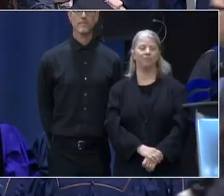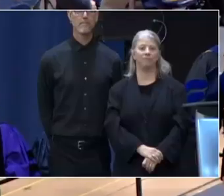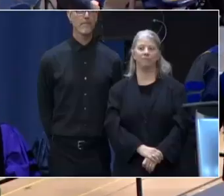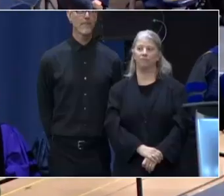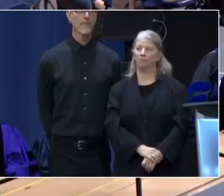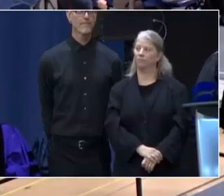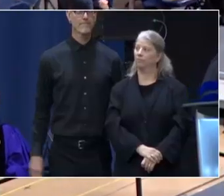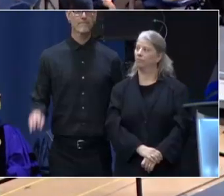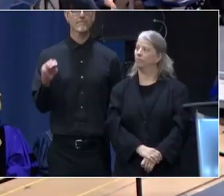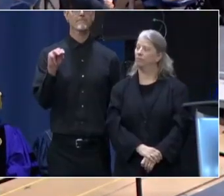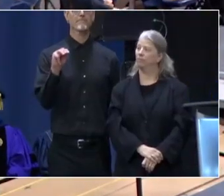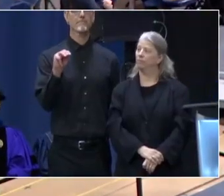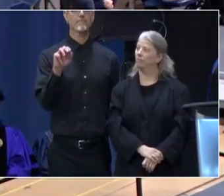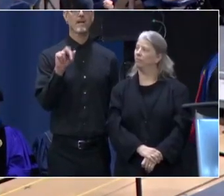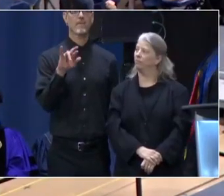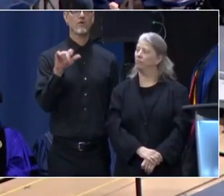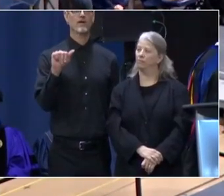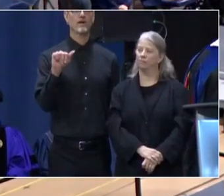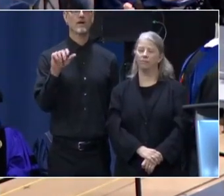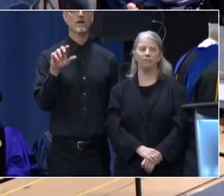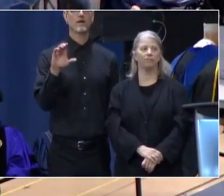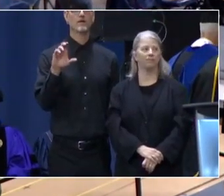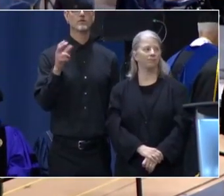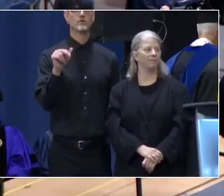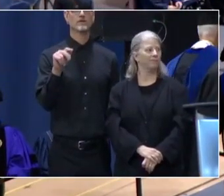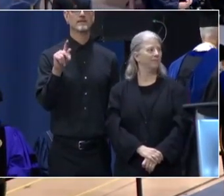Maria Derzinski.